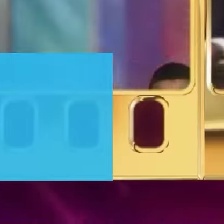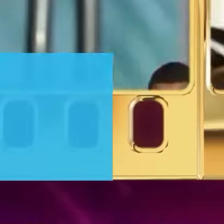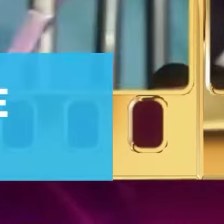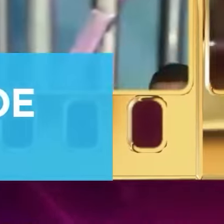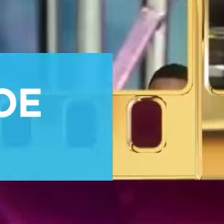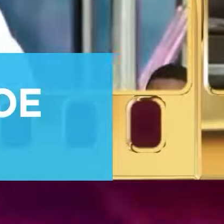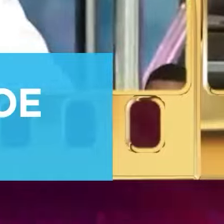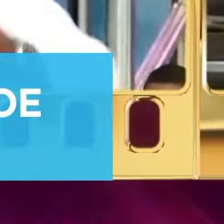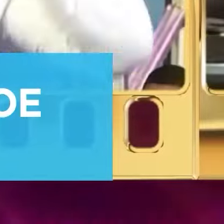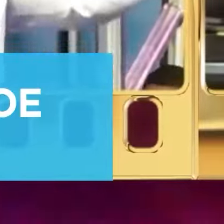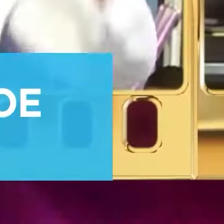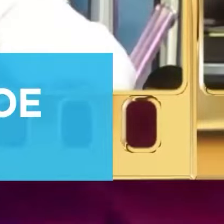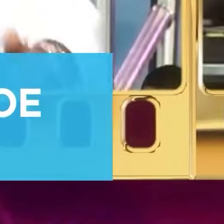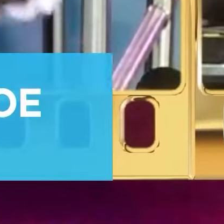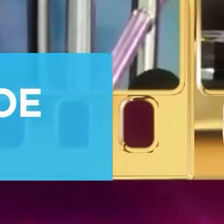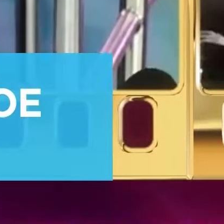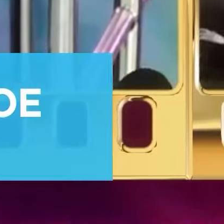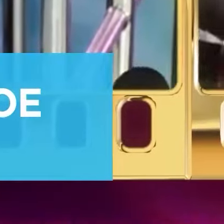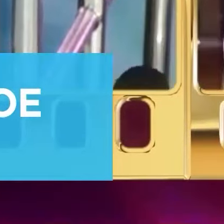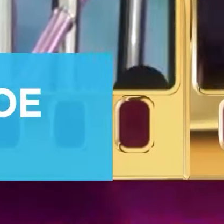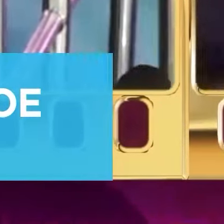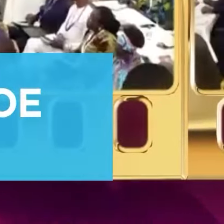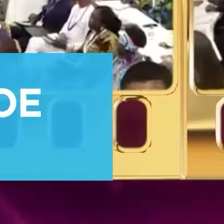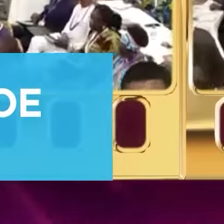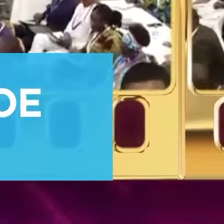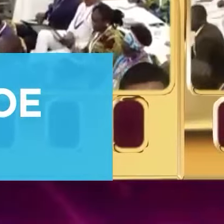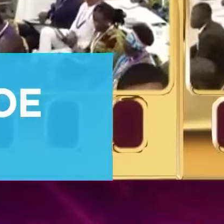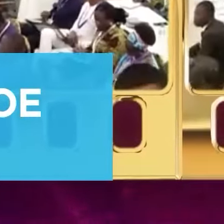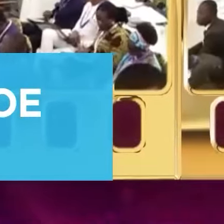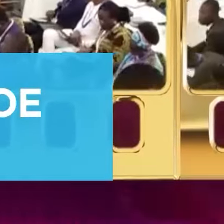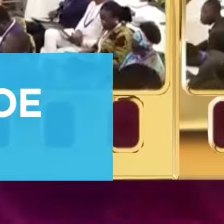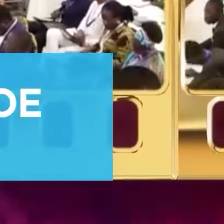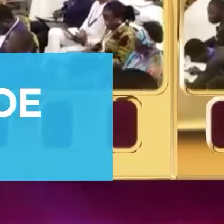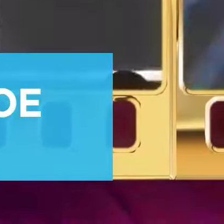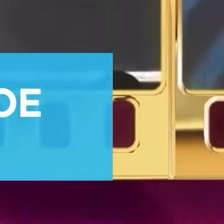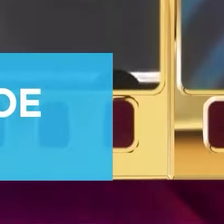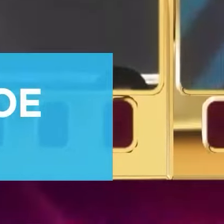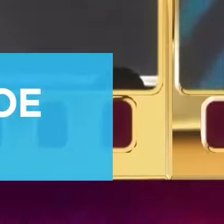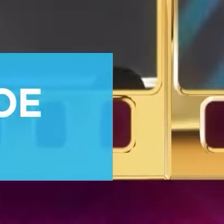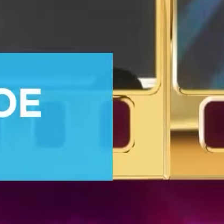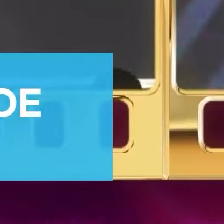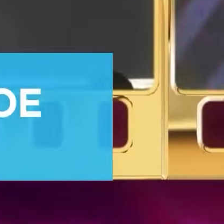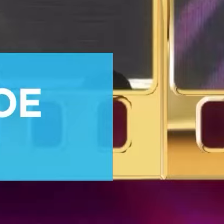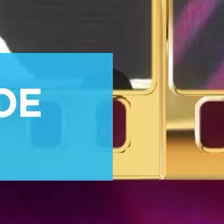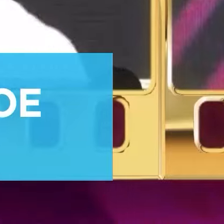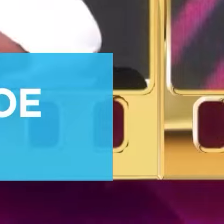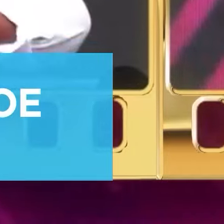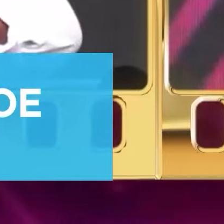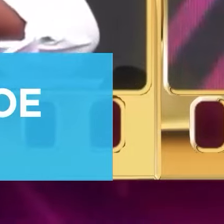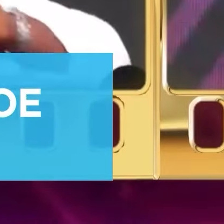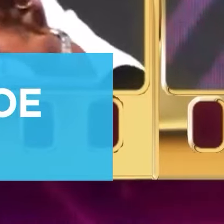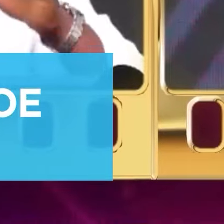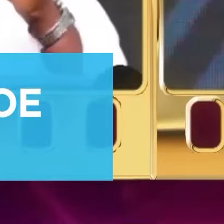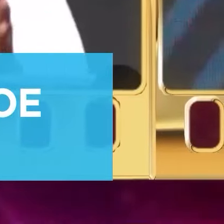ye transformed by the renewing of your mind. Anytime the soul is not put in check and